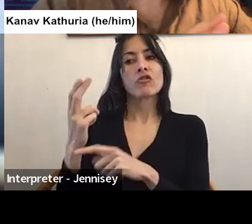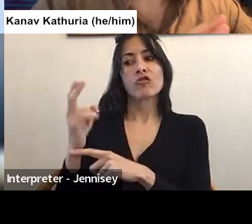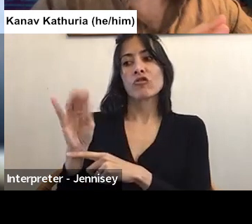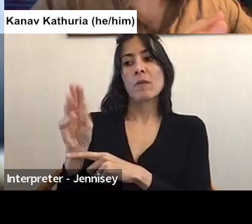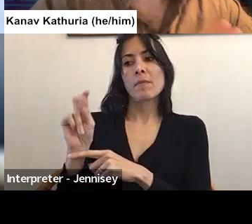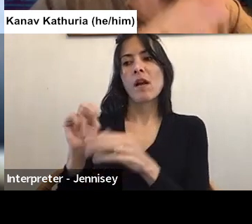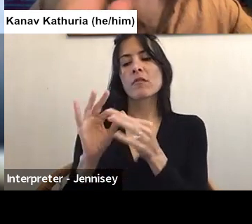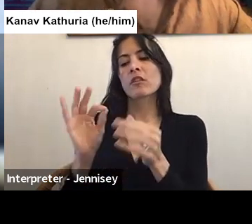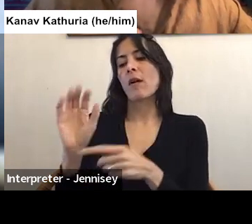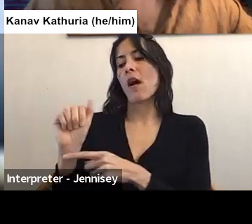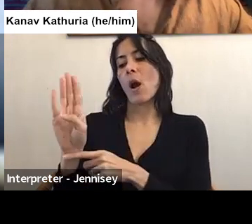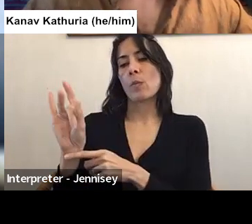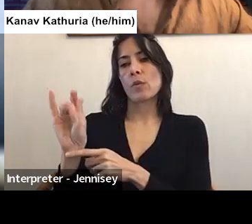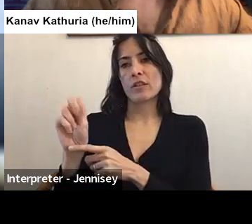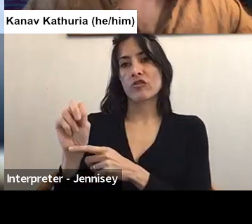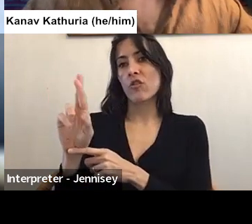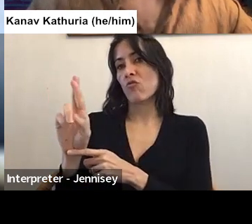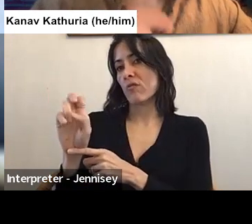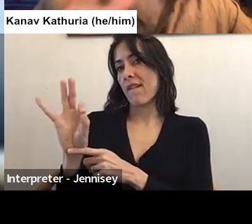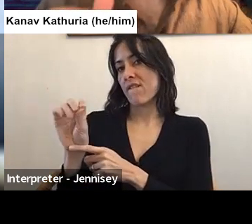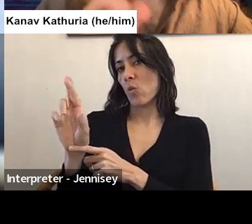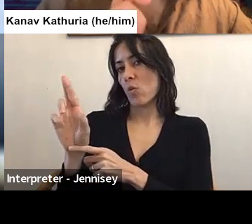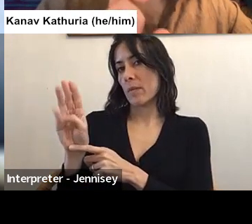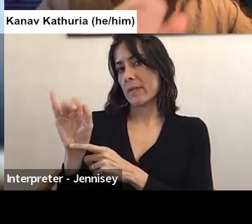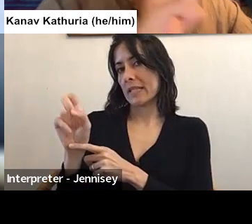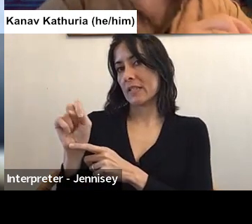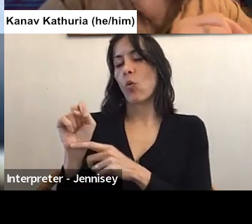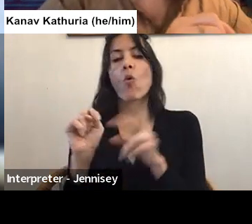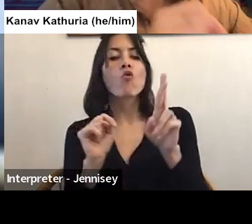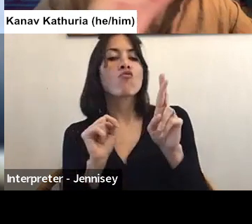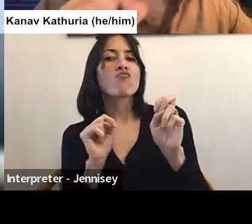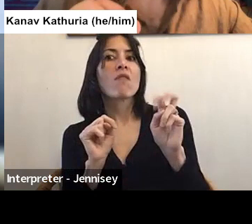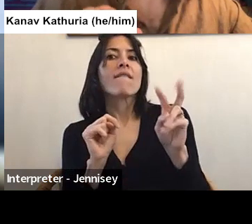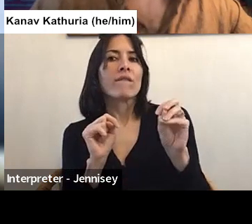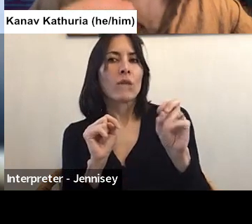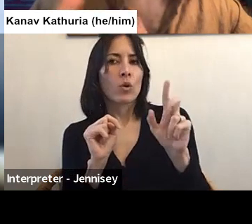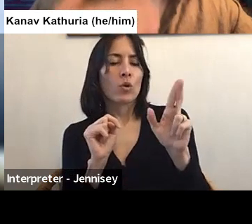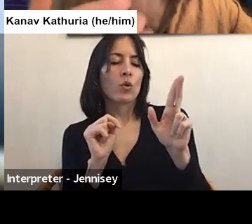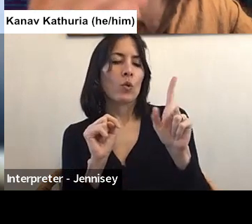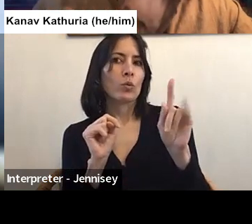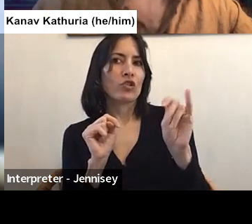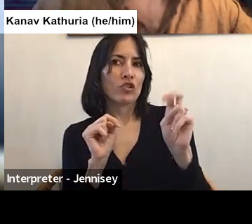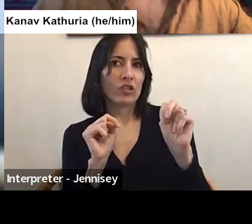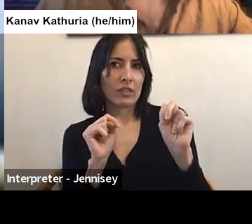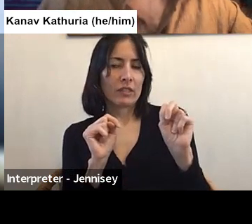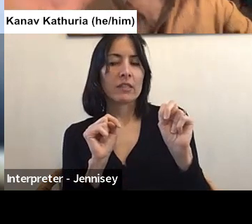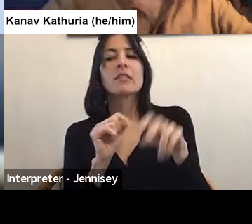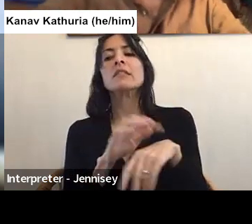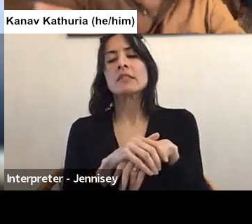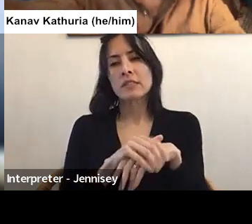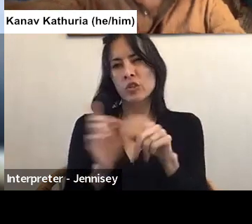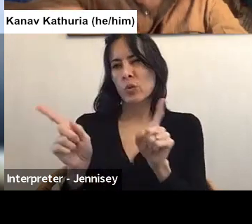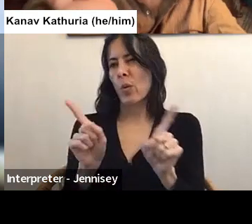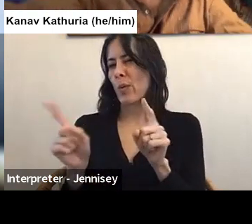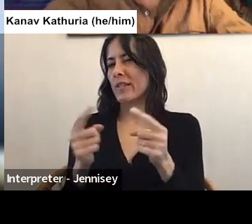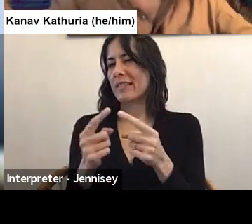reformist abolition and revolutionary abolition. So kind of taking the notion of reformist reforms and non-reformist reforms one step further. So I think in